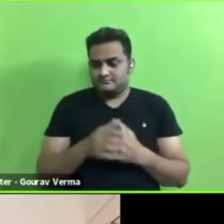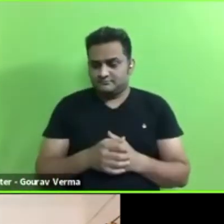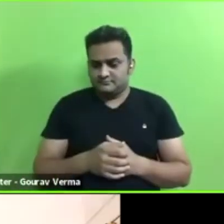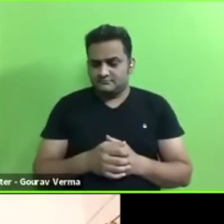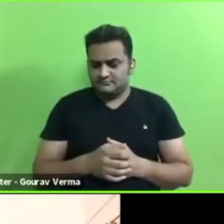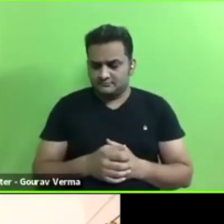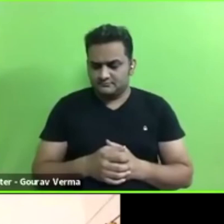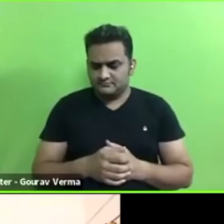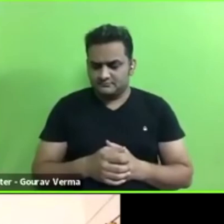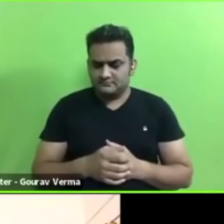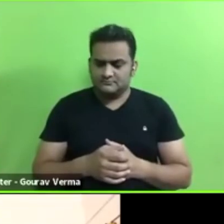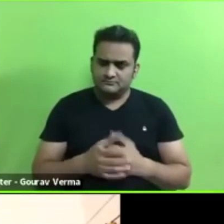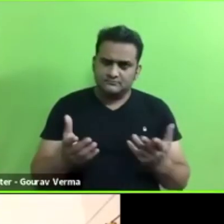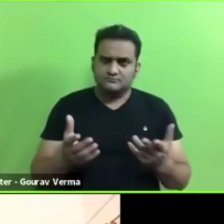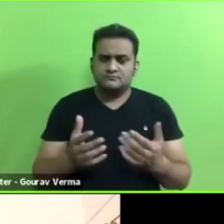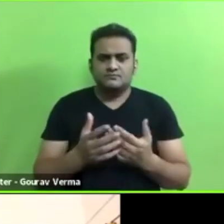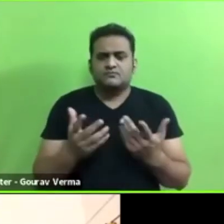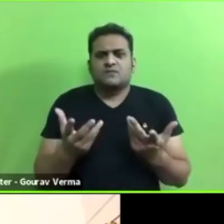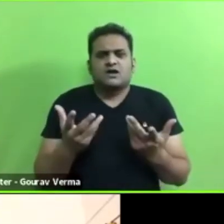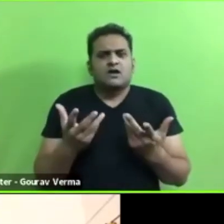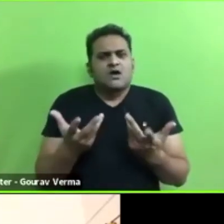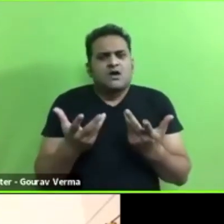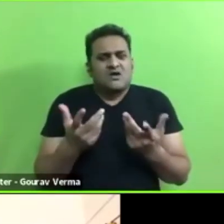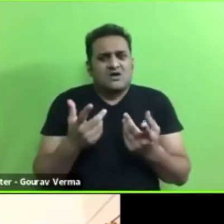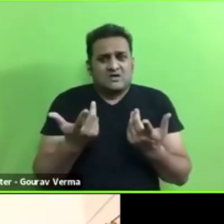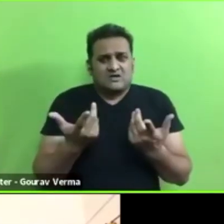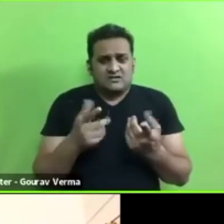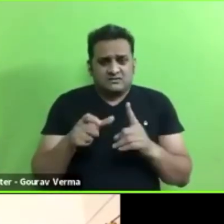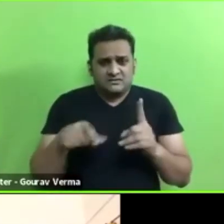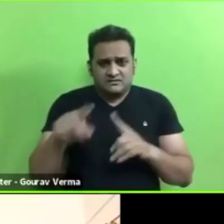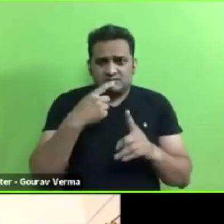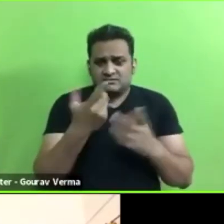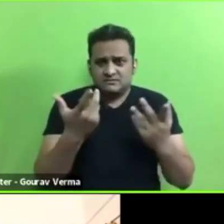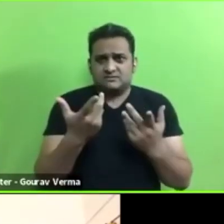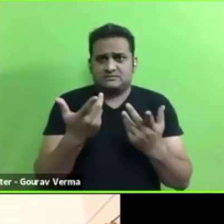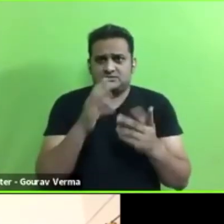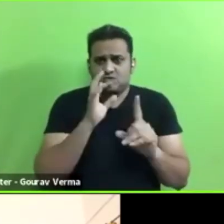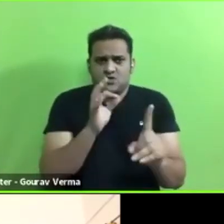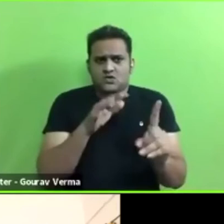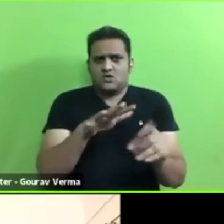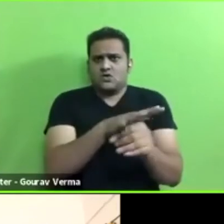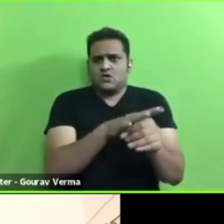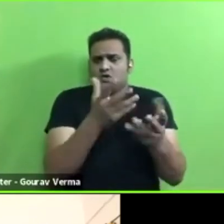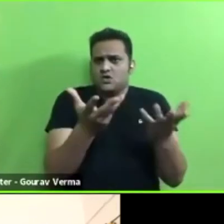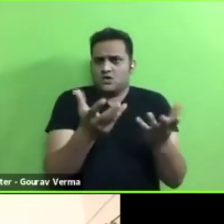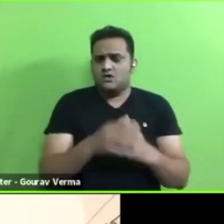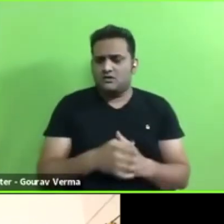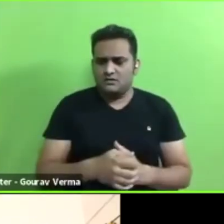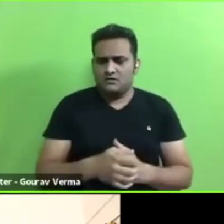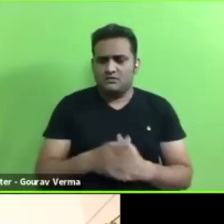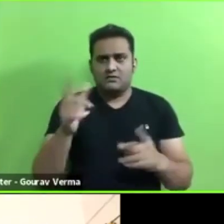is how the differentiation with the origin of art form, the way we